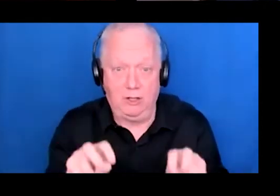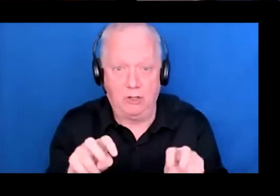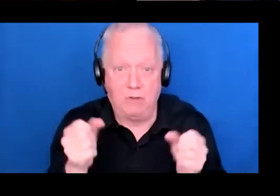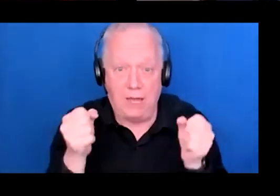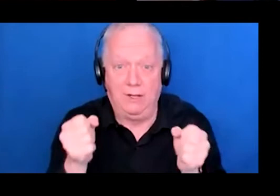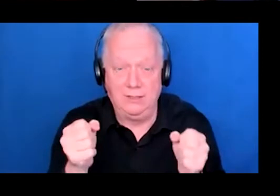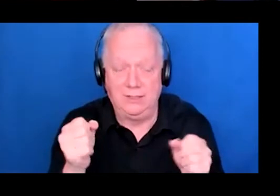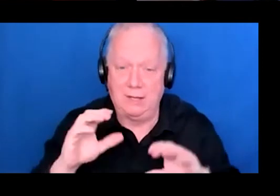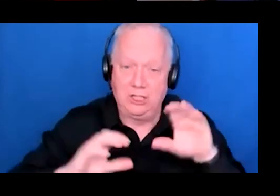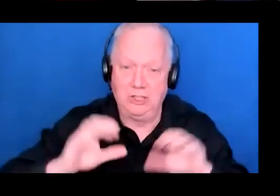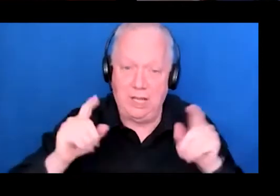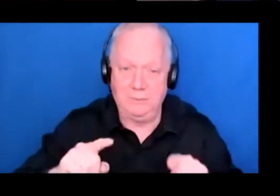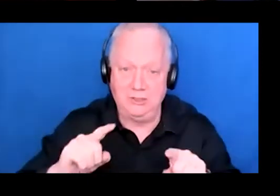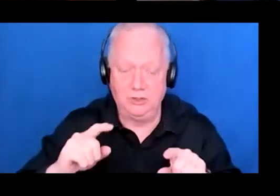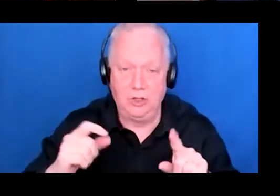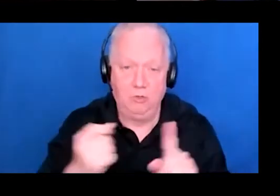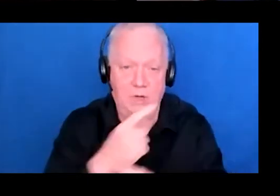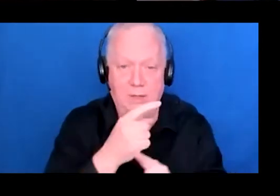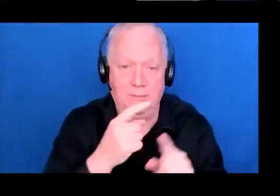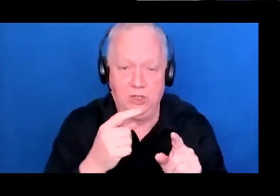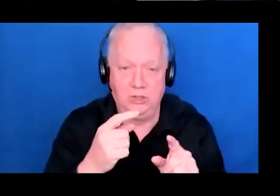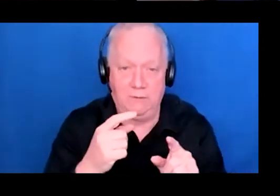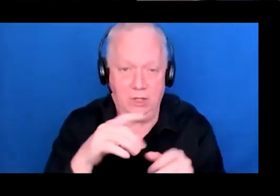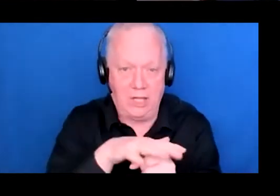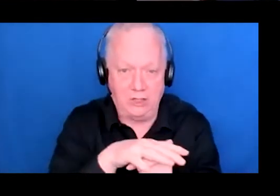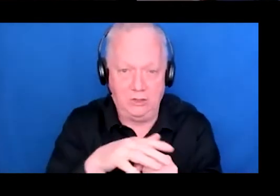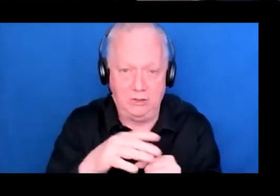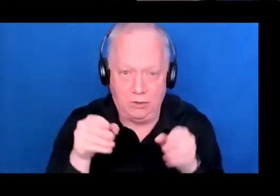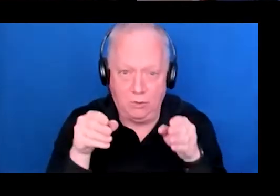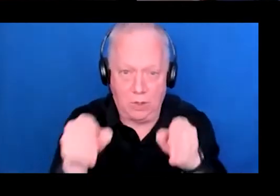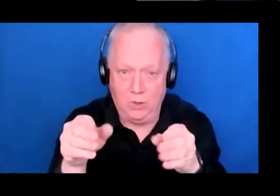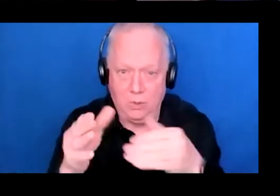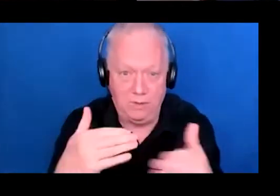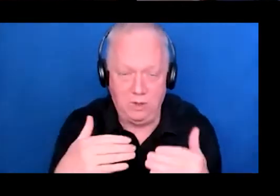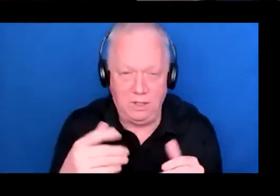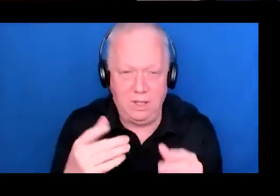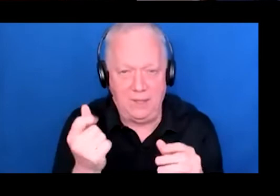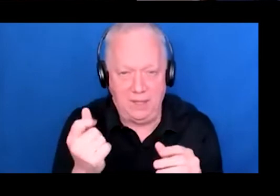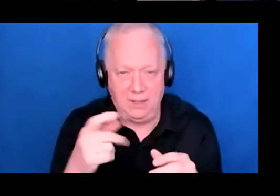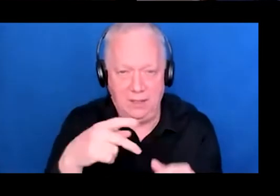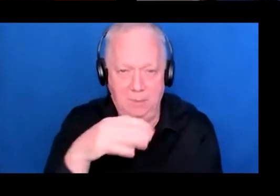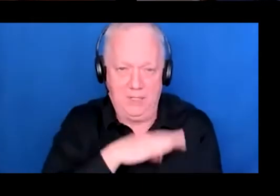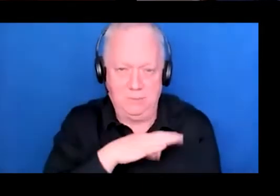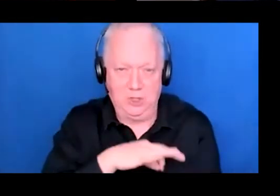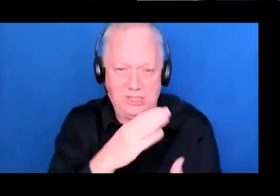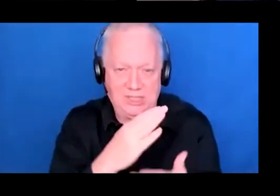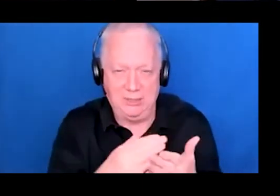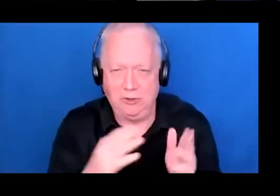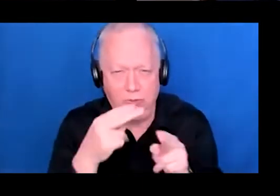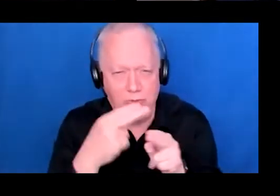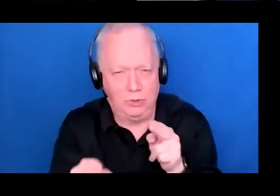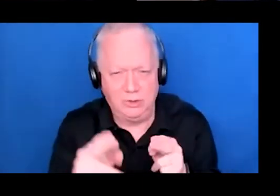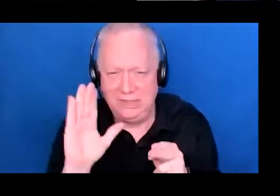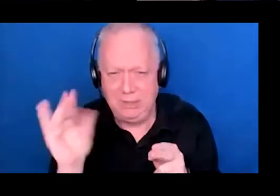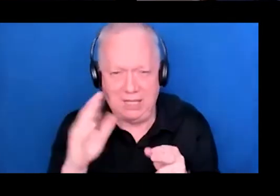and there's this conversation that happens and they're just random footage of like the location, like the road, whatever. And there's a little bit of that at Pittsburgh scene, but that's so short. And it just seems